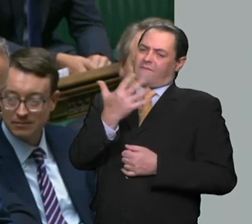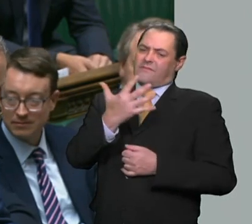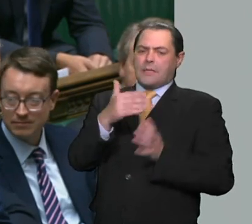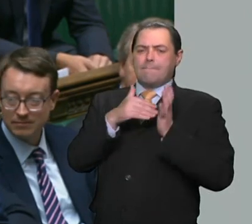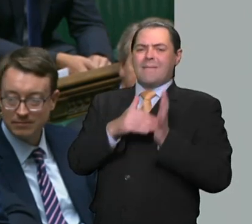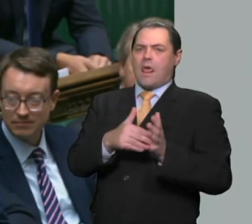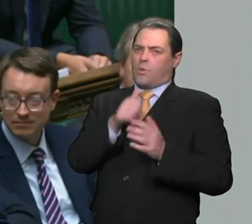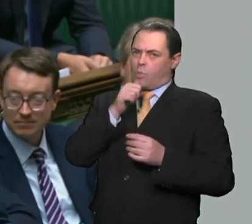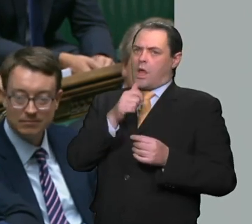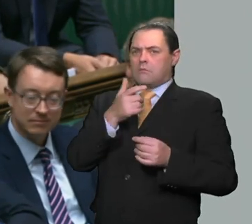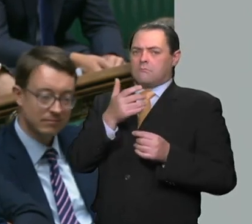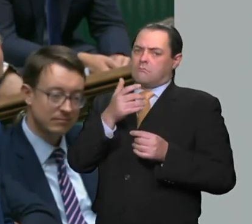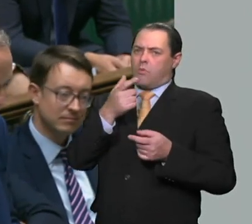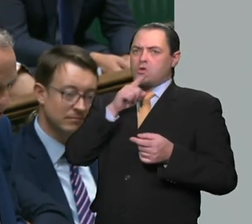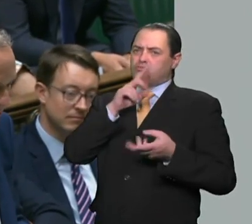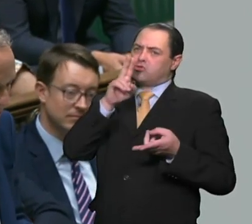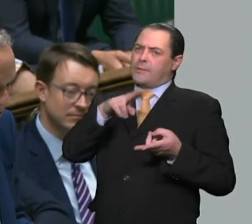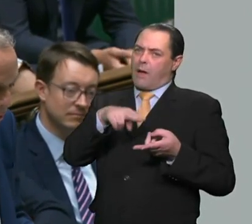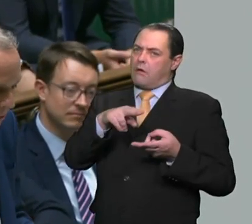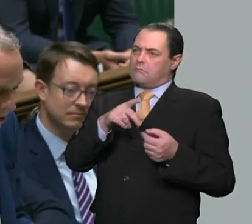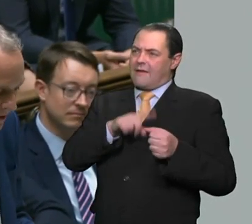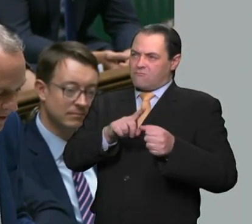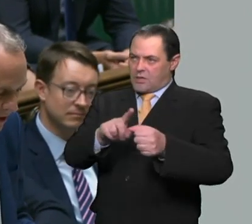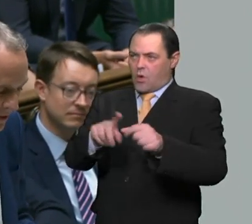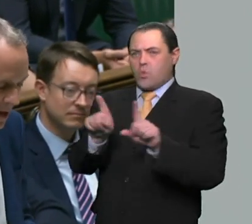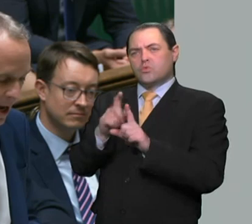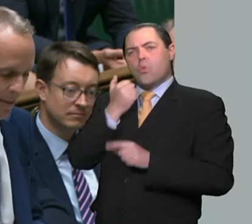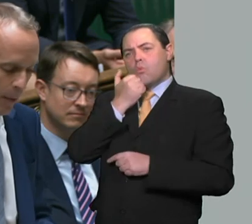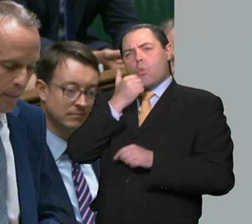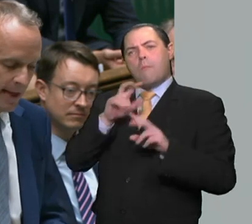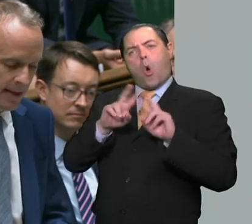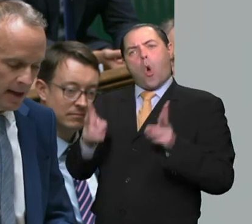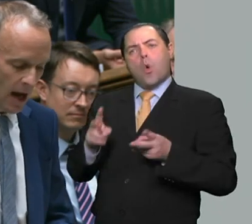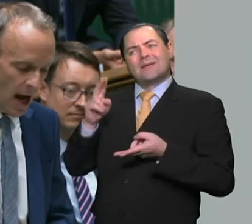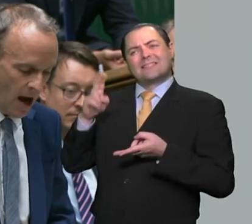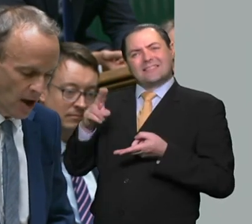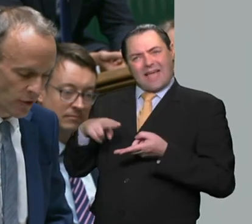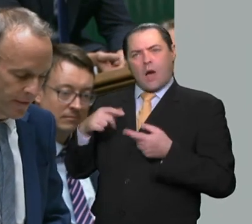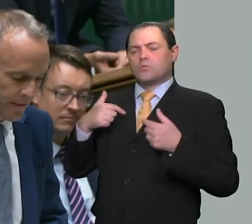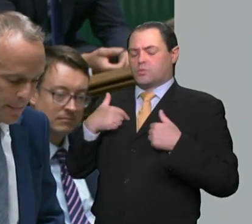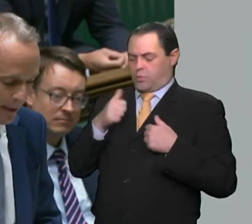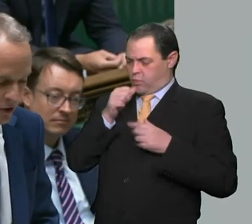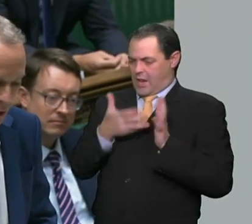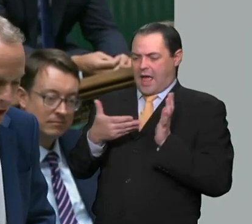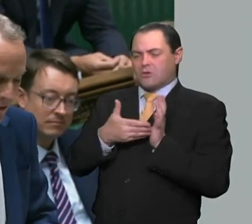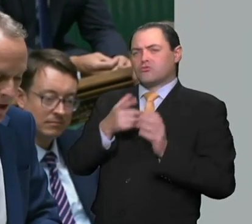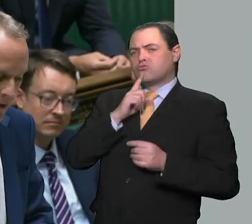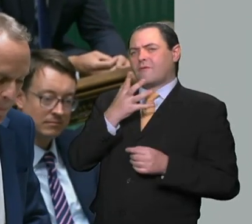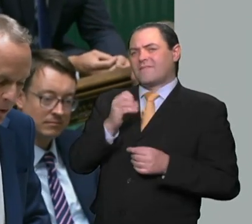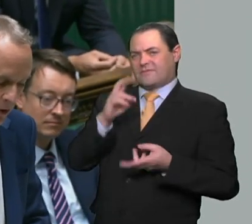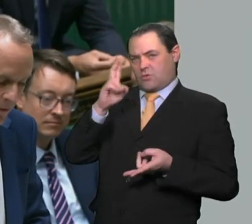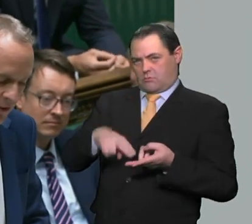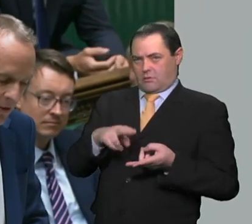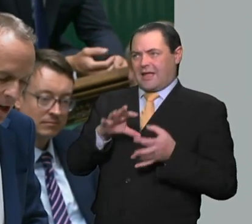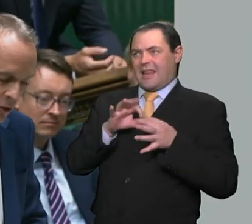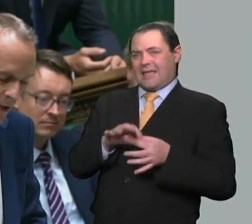year. We're also taking targeted measures to extend the warm home discount. That will be £150 knocked off the